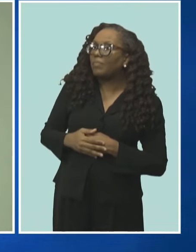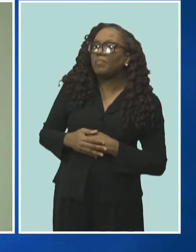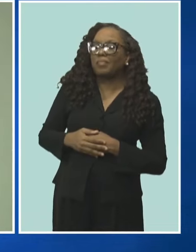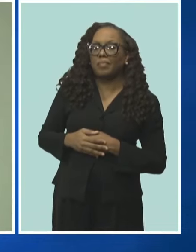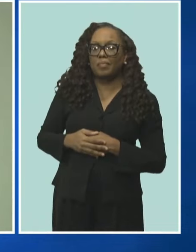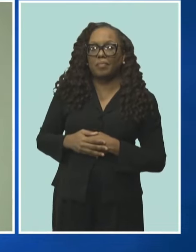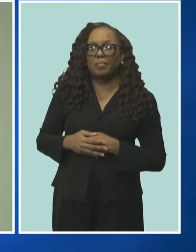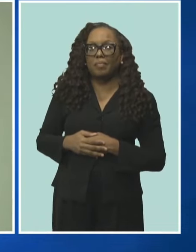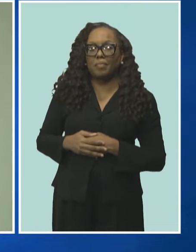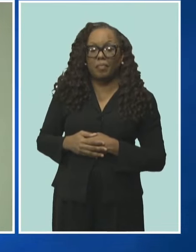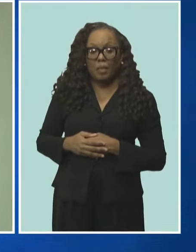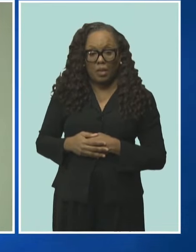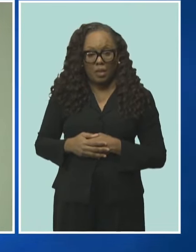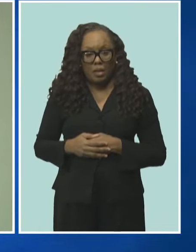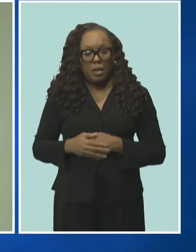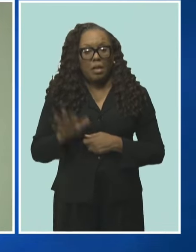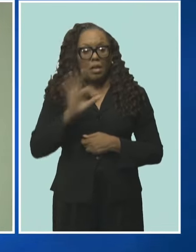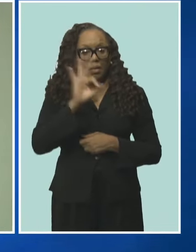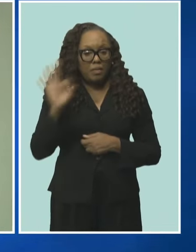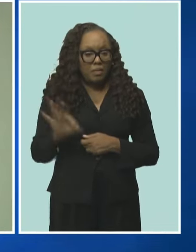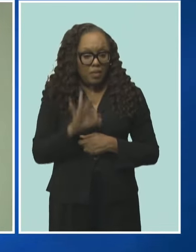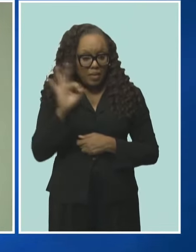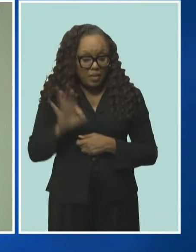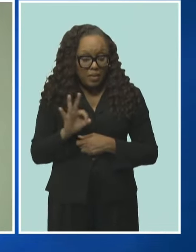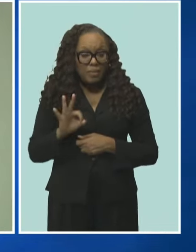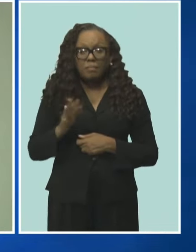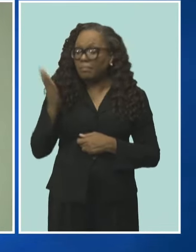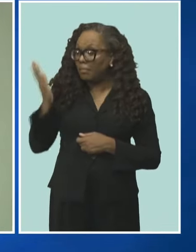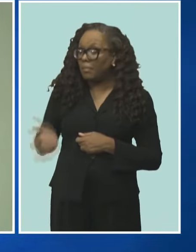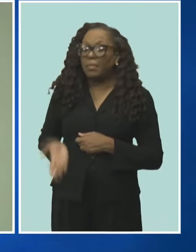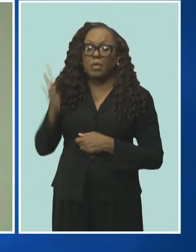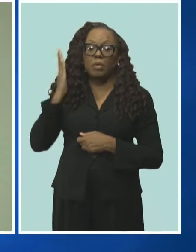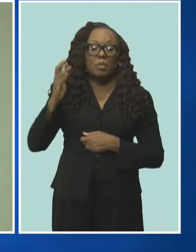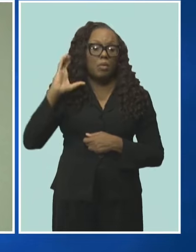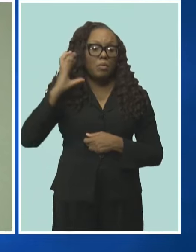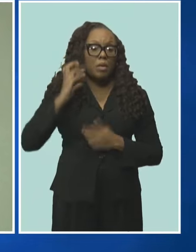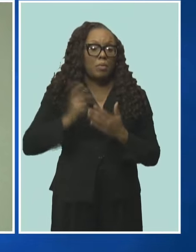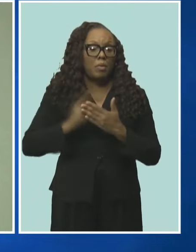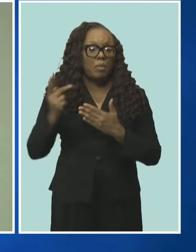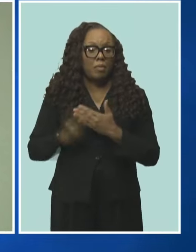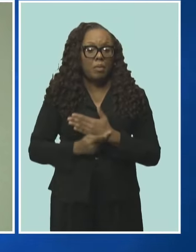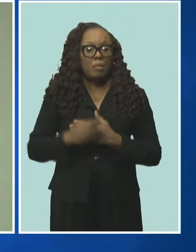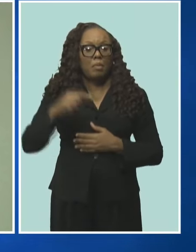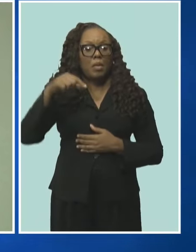from Fire Chief Maynard on Friday when he will be on CBC's radio program